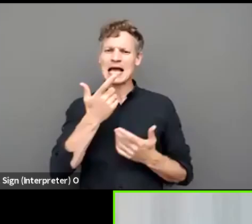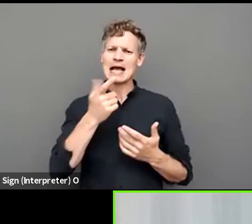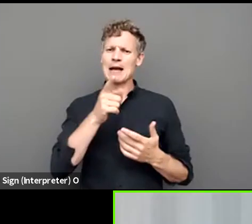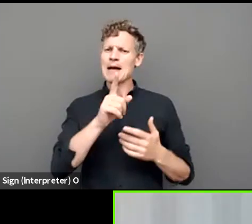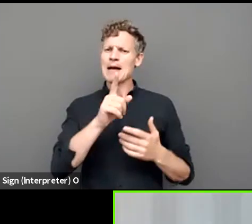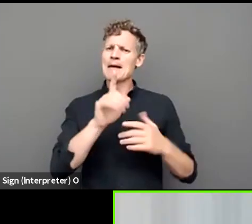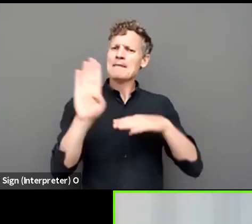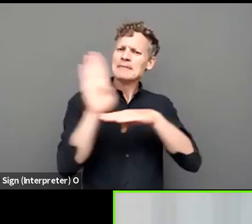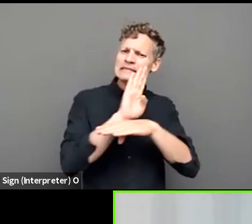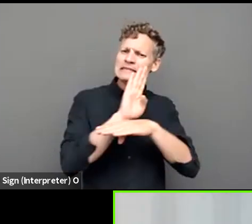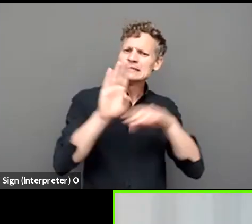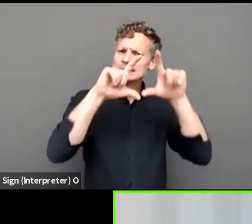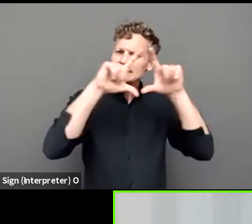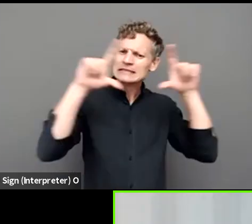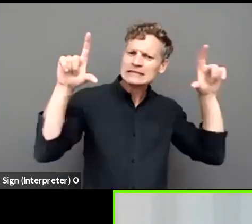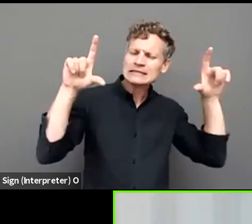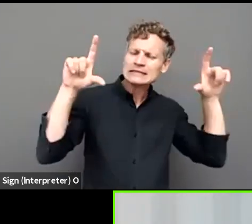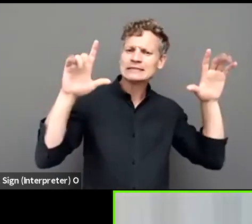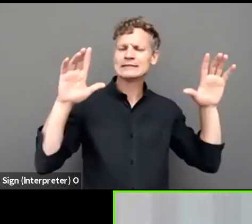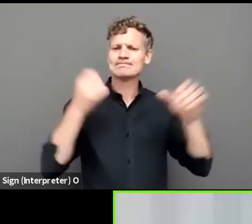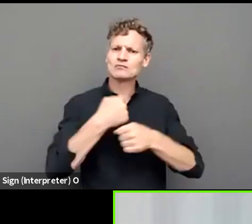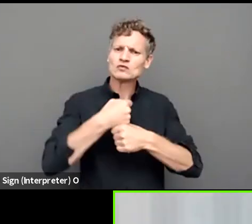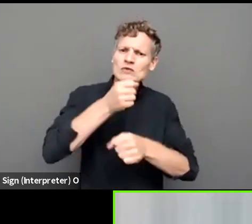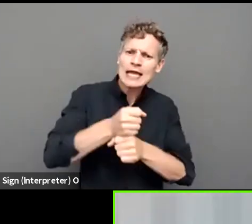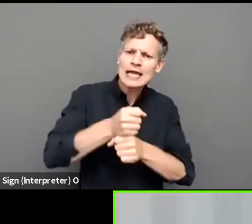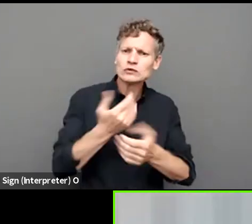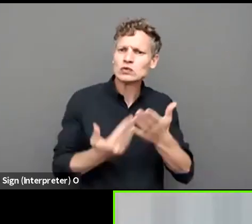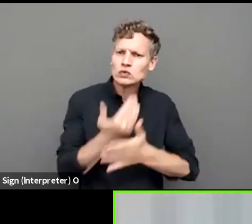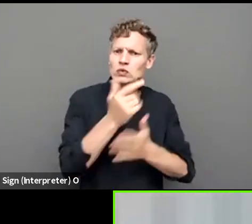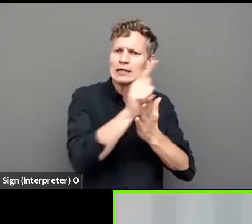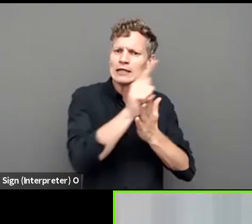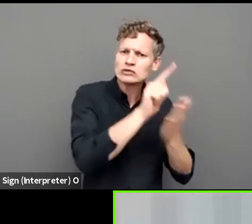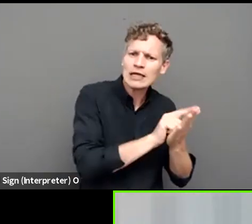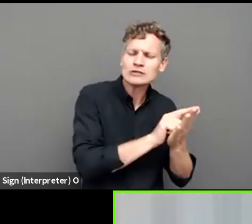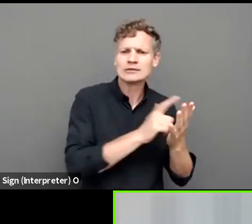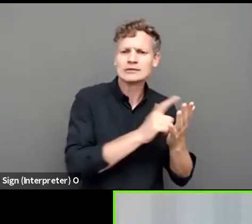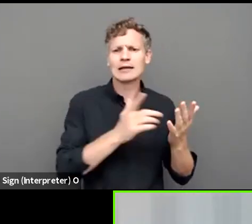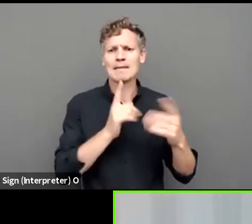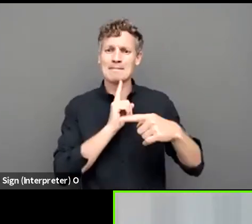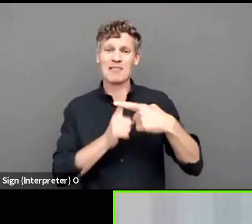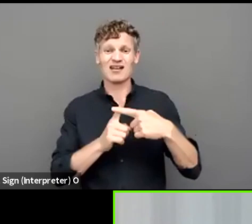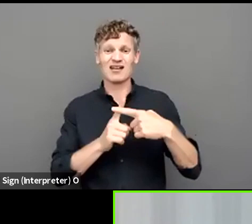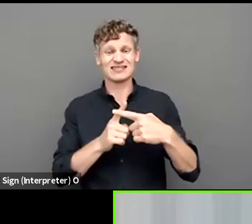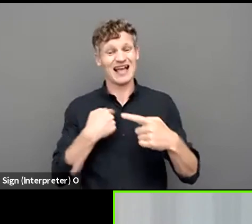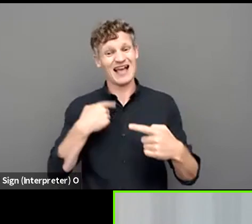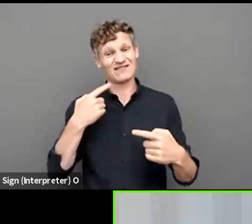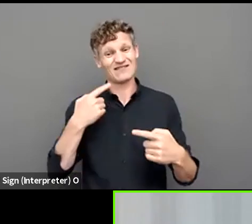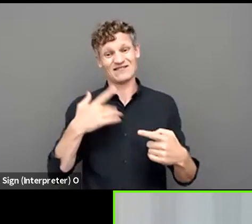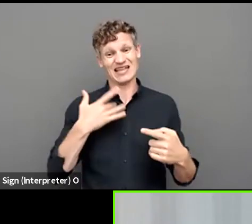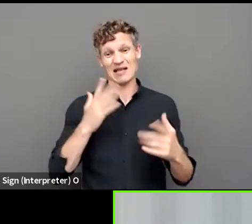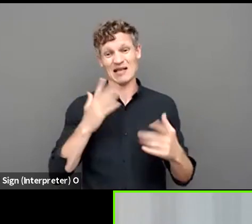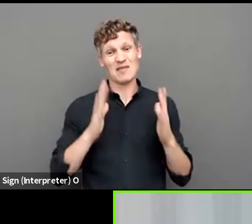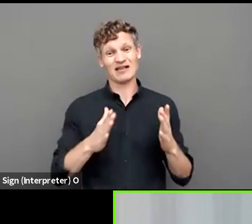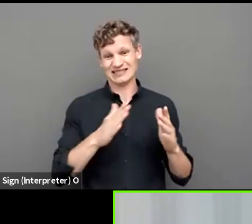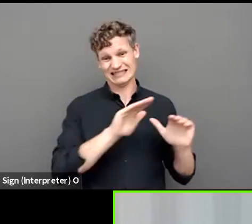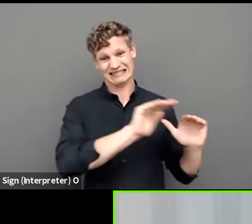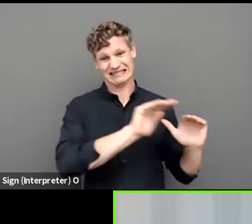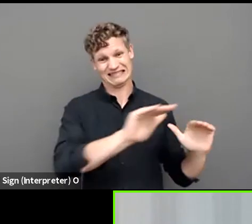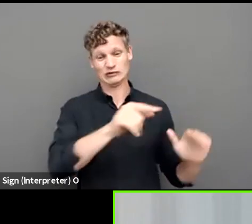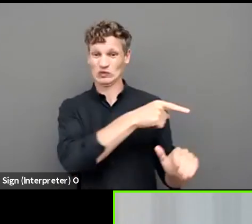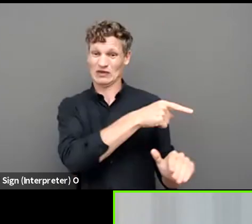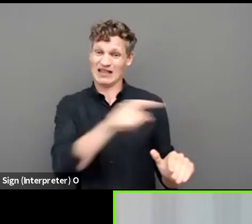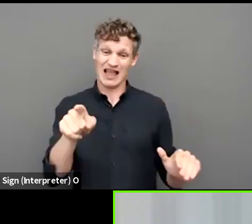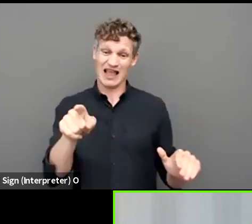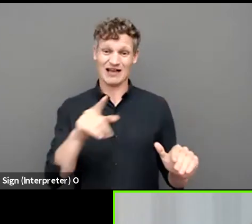creating incentives, by creating legislation. But I think we also need to win people's hearts. And that's typically being done by making it